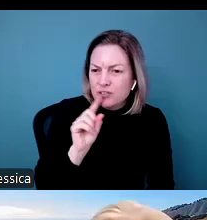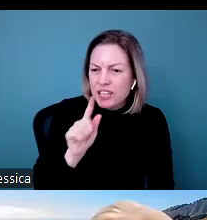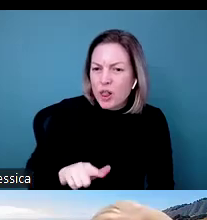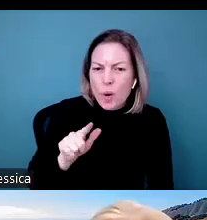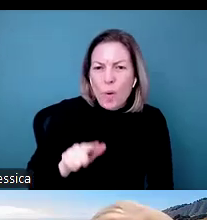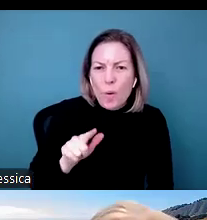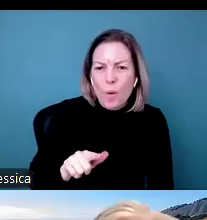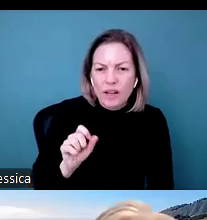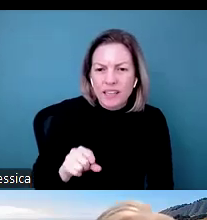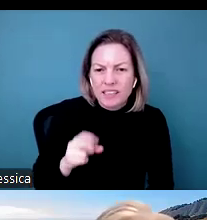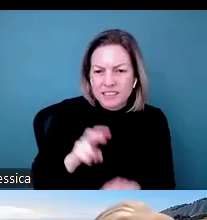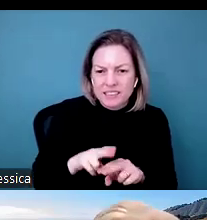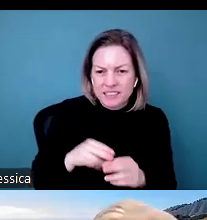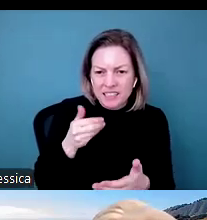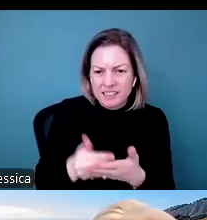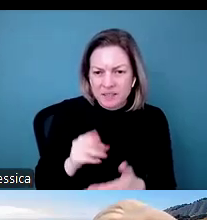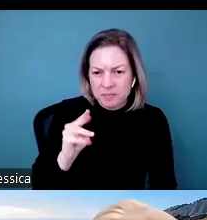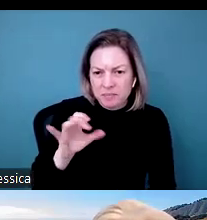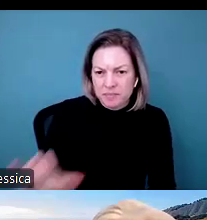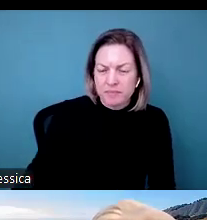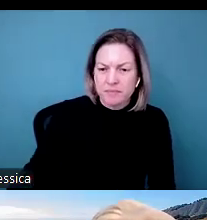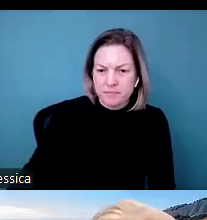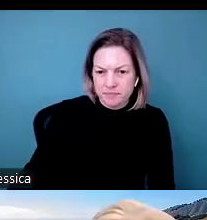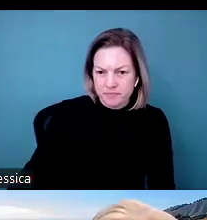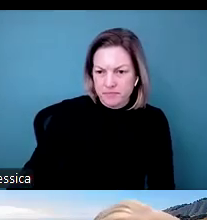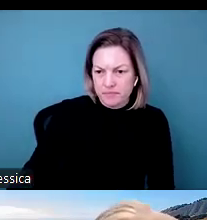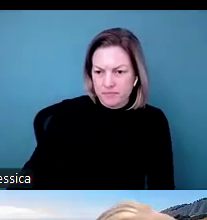know if you could sit next to, yeah.